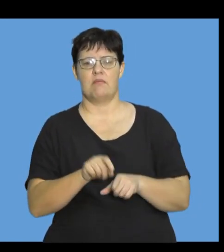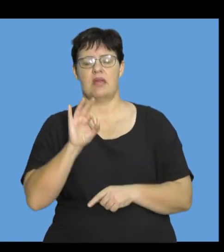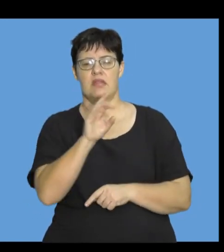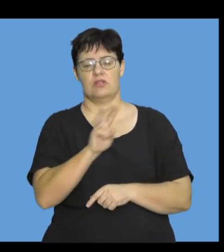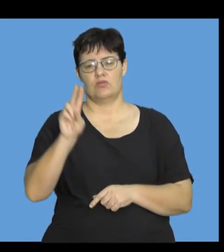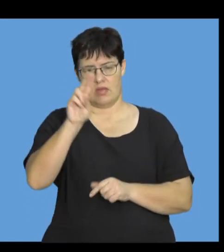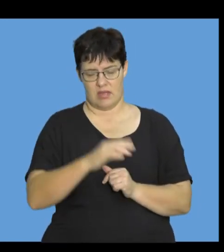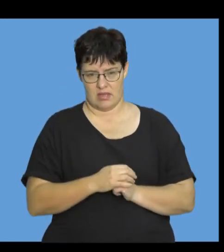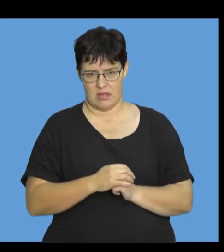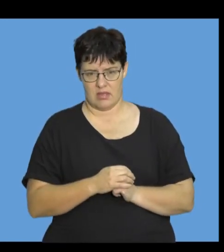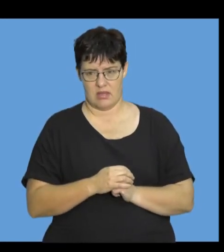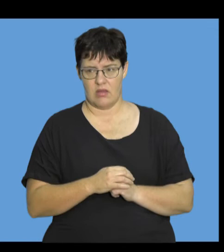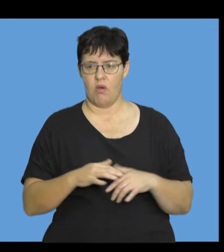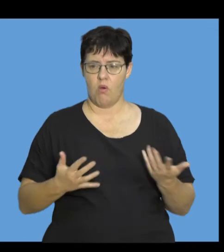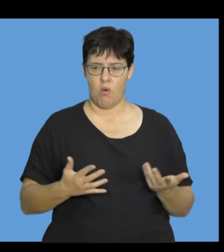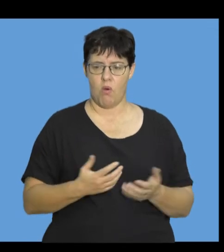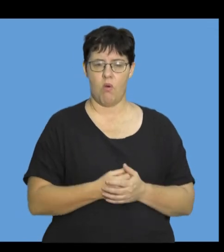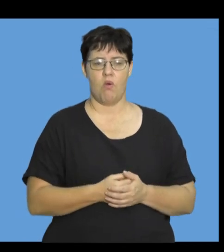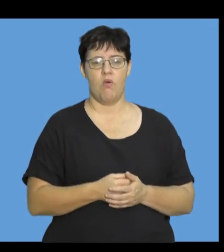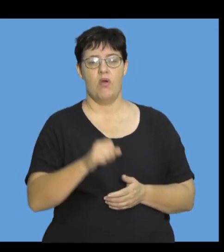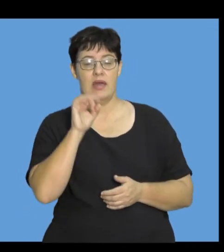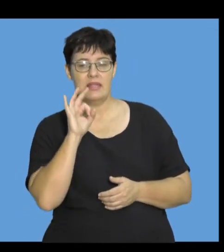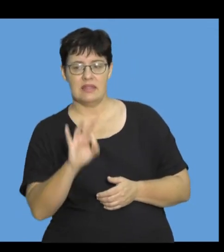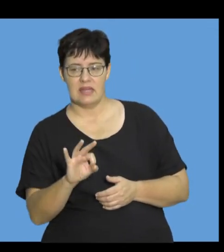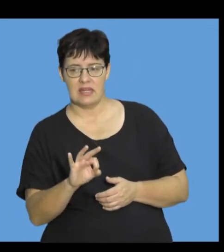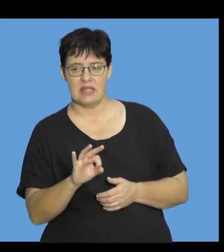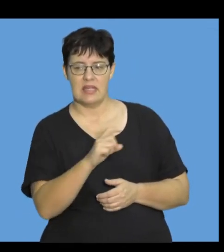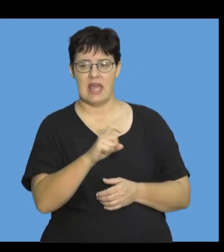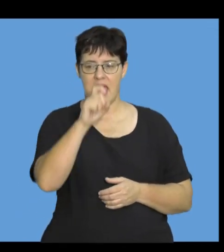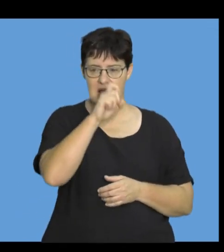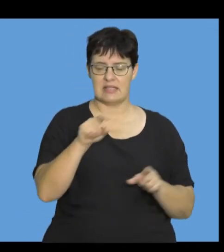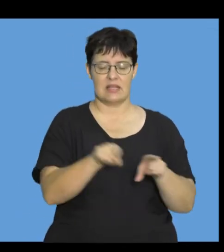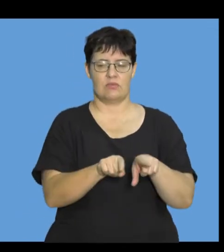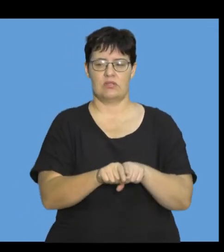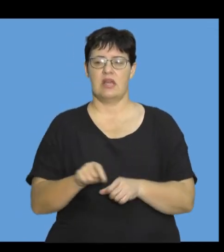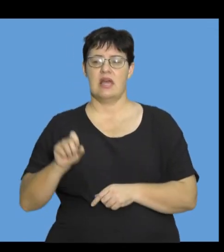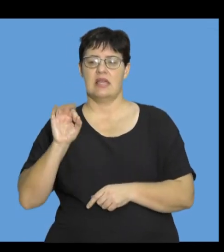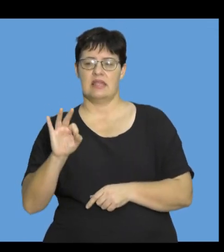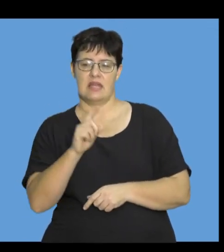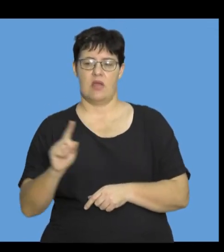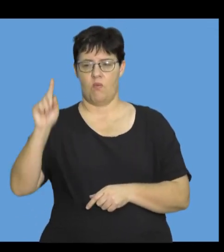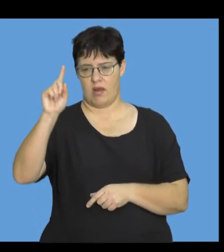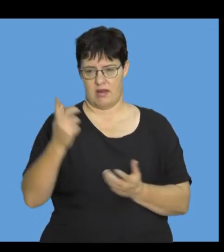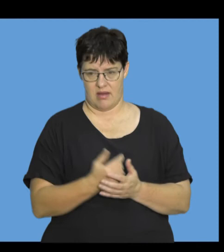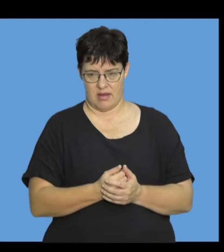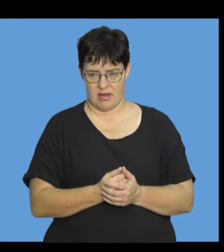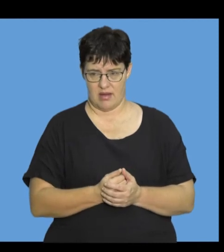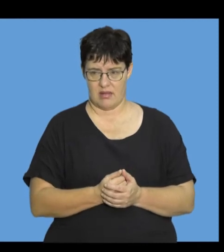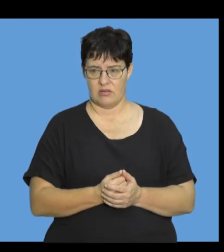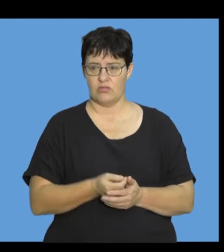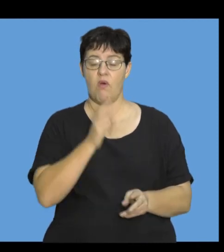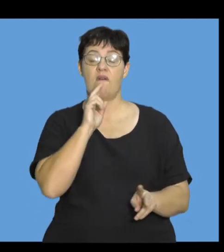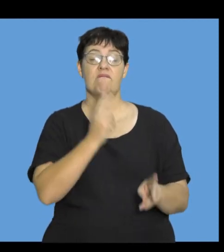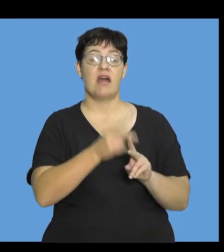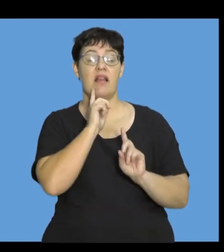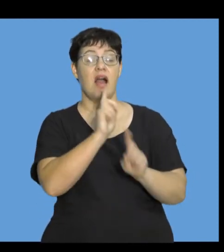same as 3 squared. Or 3 to the exponent of x is equals to 3 to the exponent of 1,